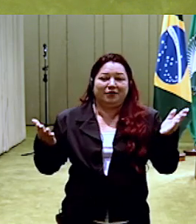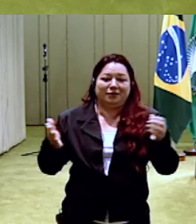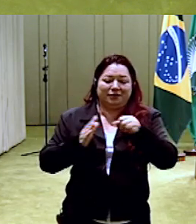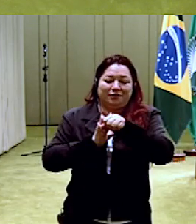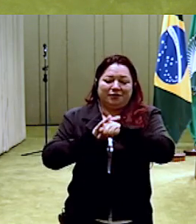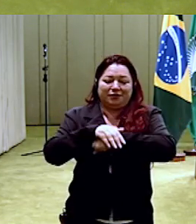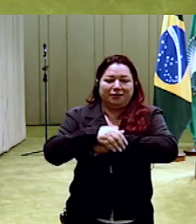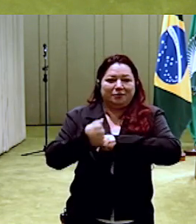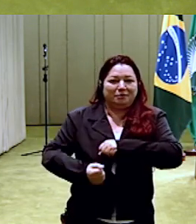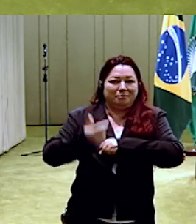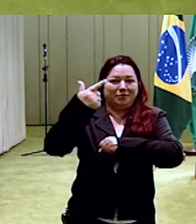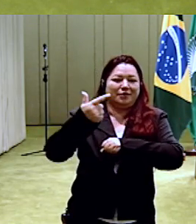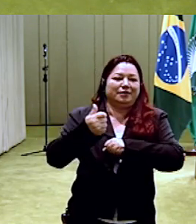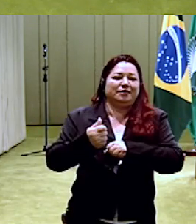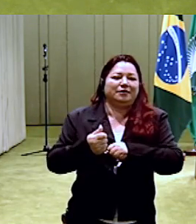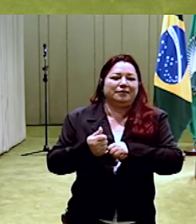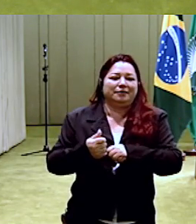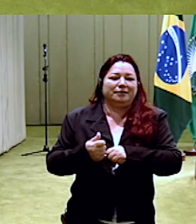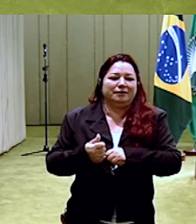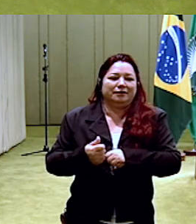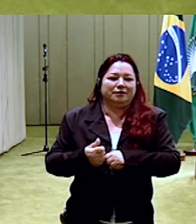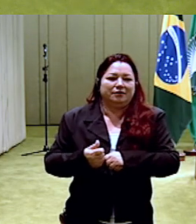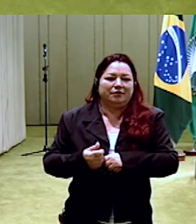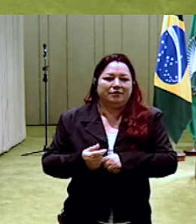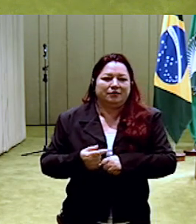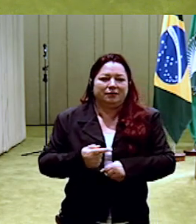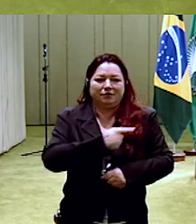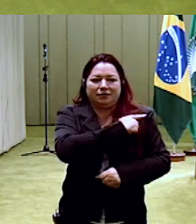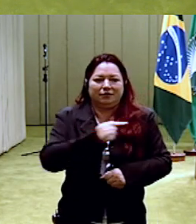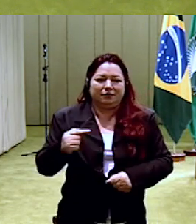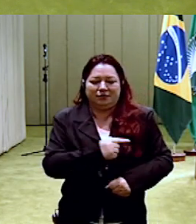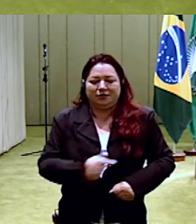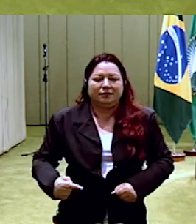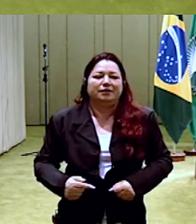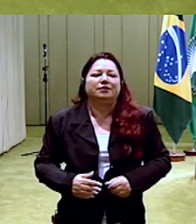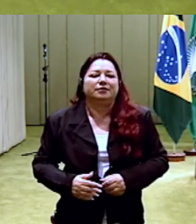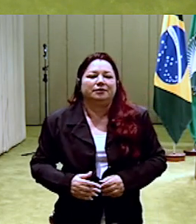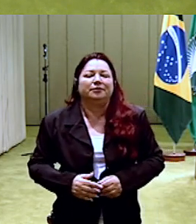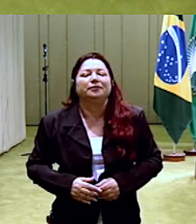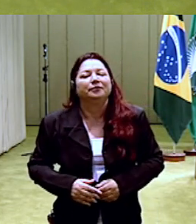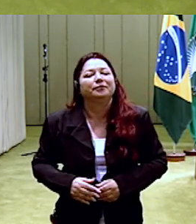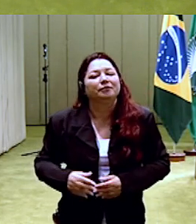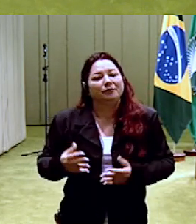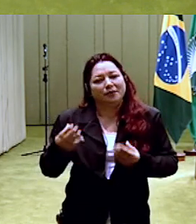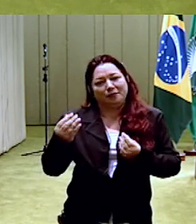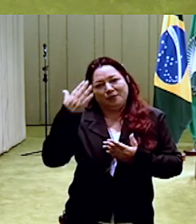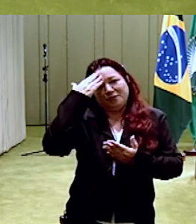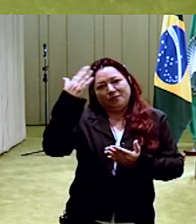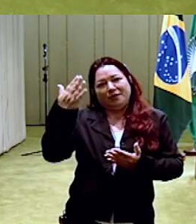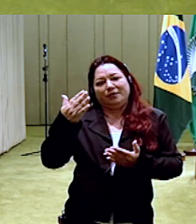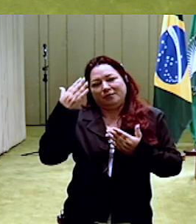and I know in Brazil is a day, it's starting of the day, so I have to say good day to you, and once again, thank you very, very